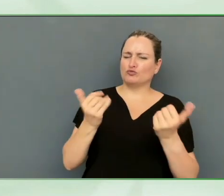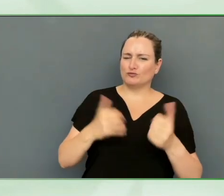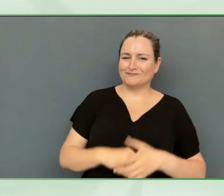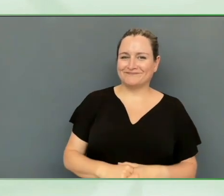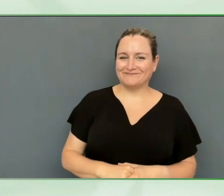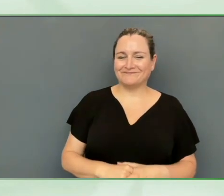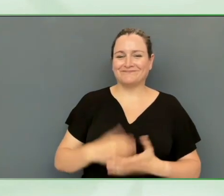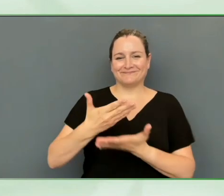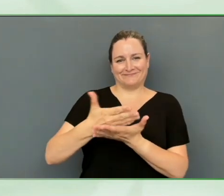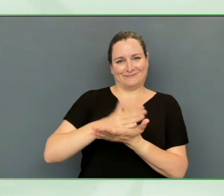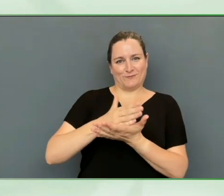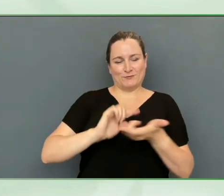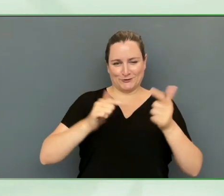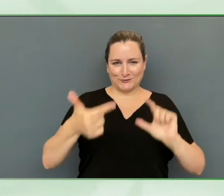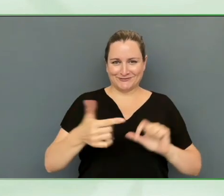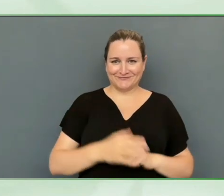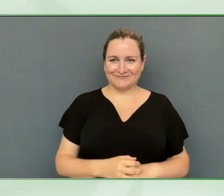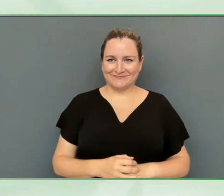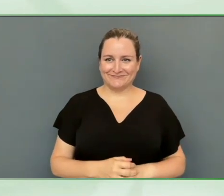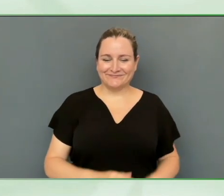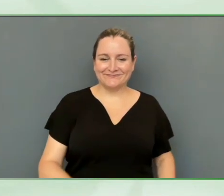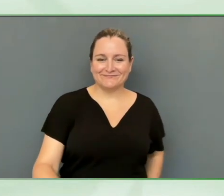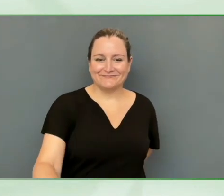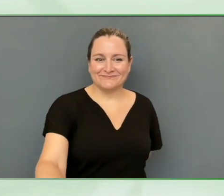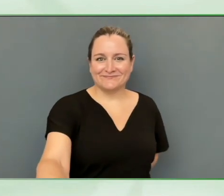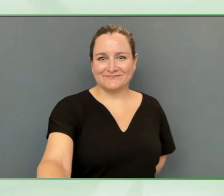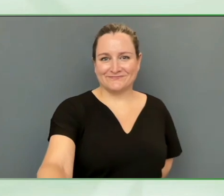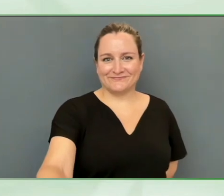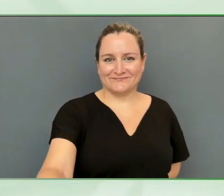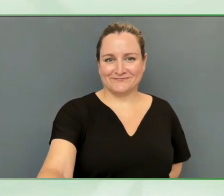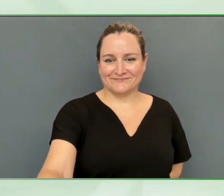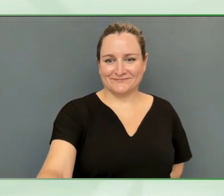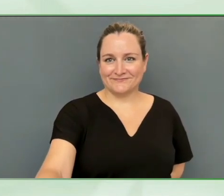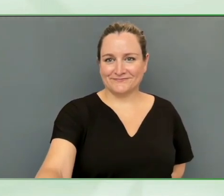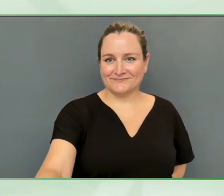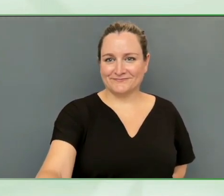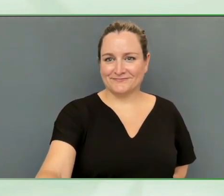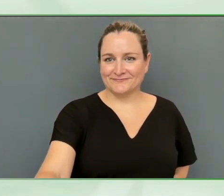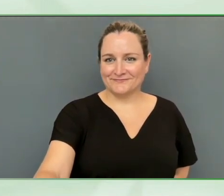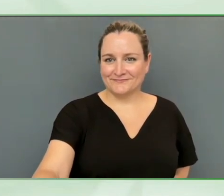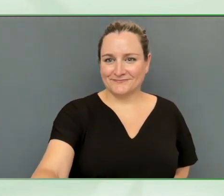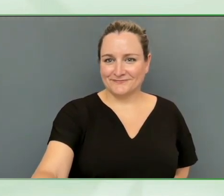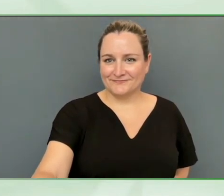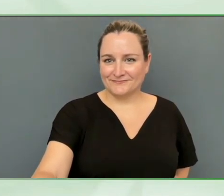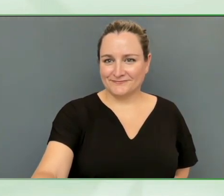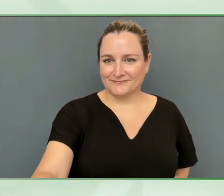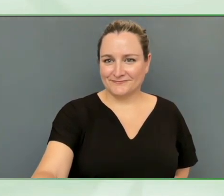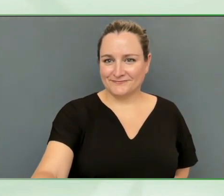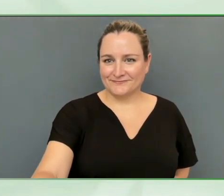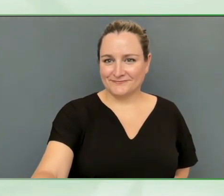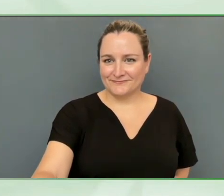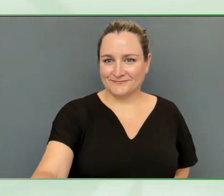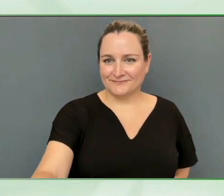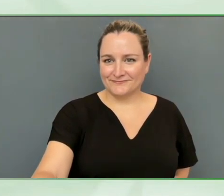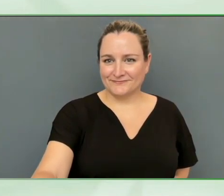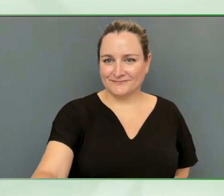these people here in the room who are all expert in their fields. I'm really interested because from the League we're on this fact-finding mission. Is anyone